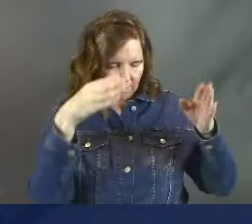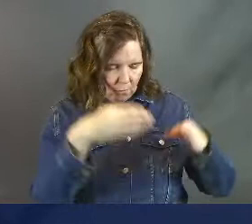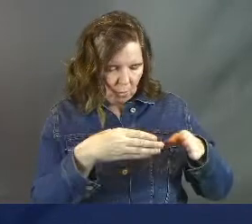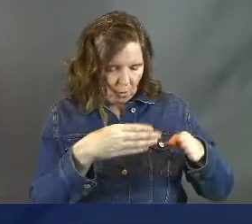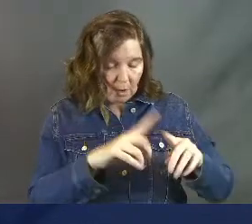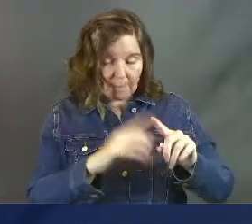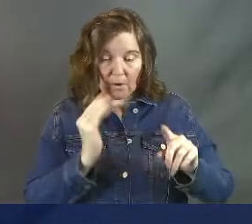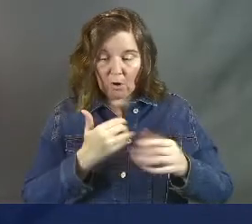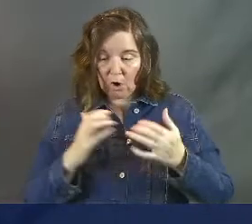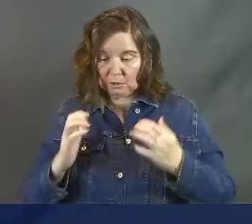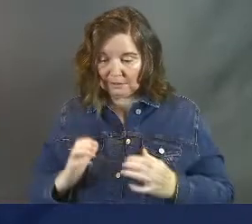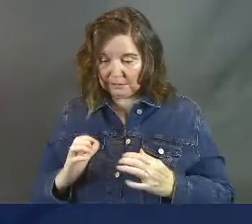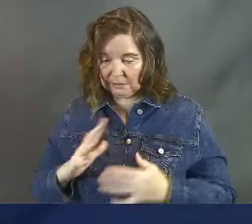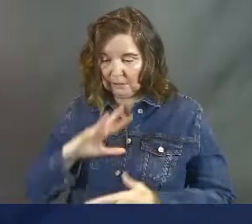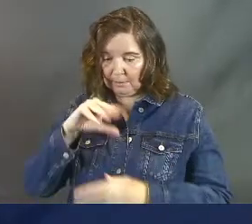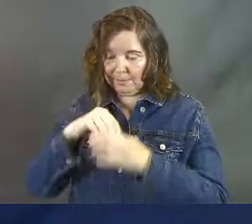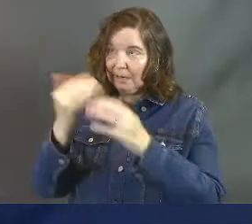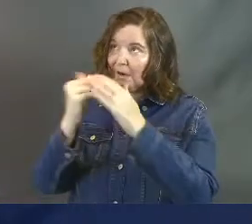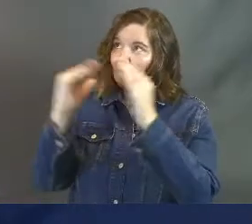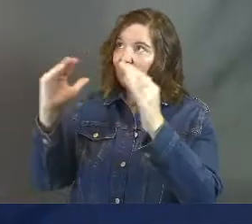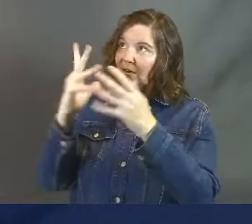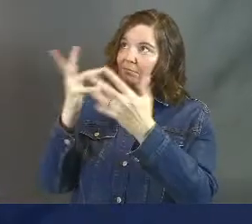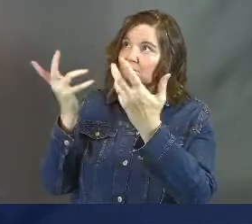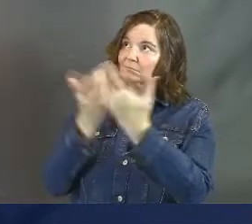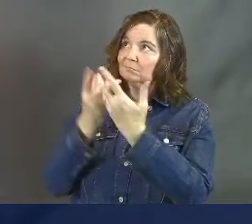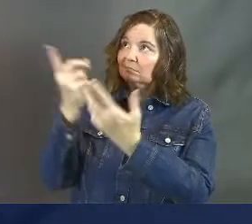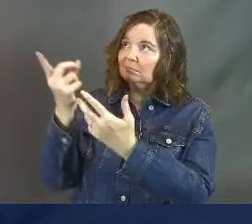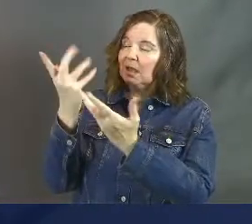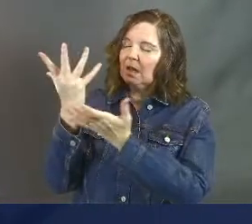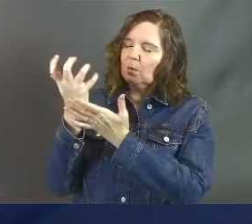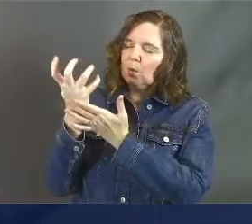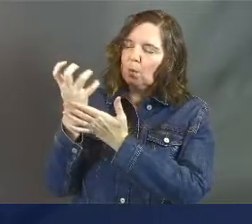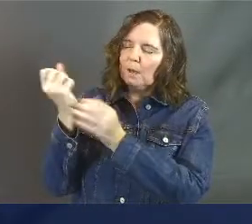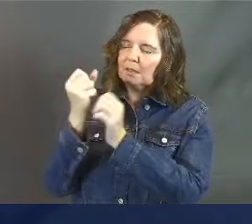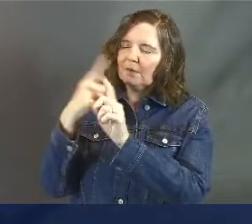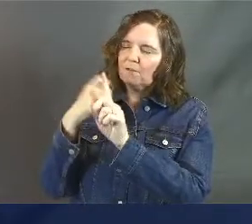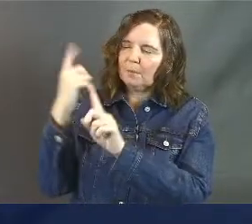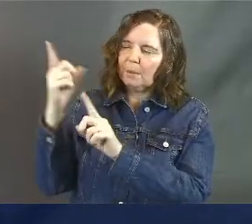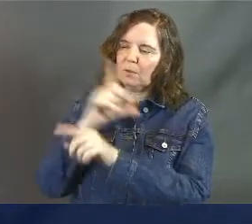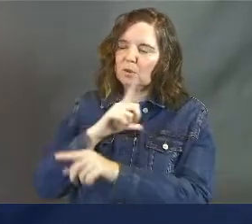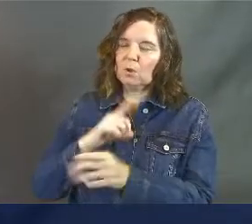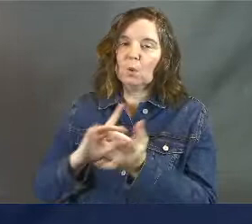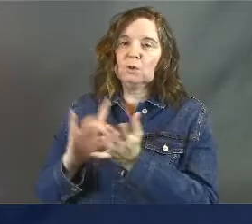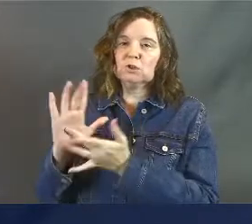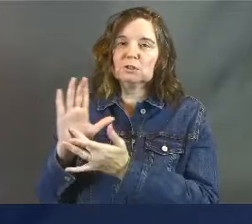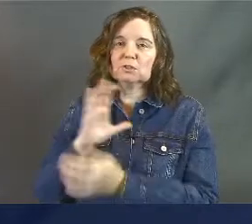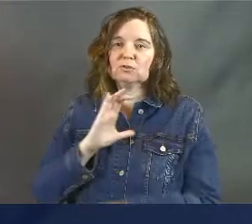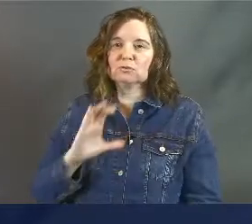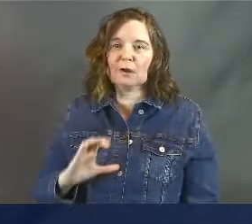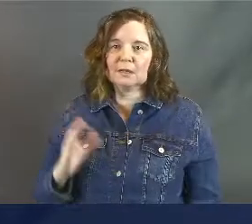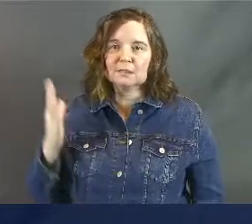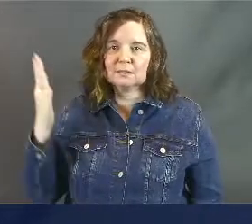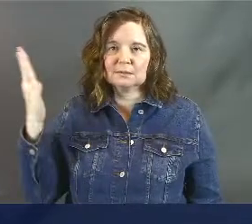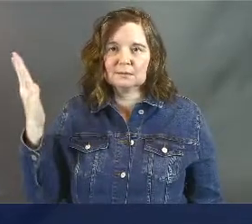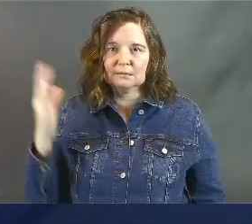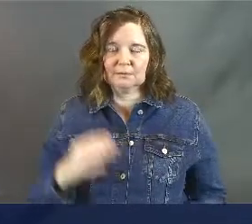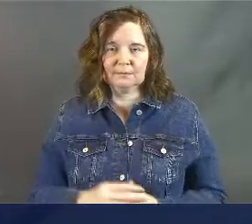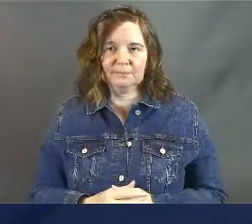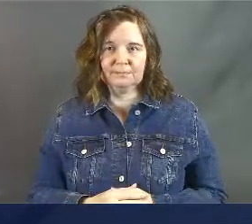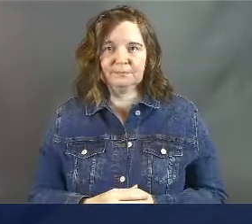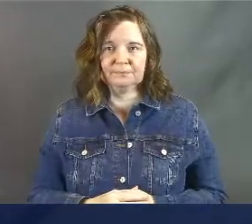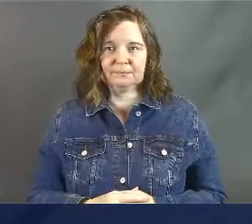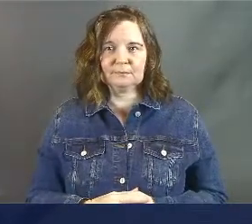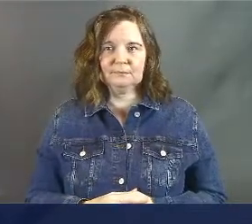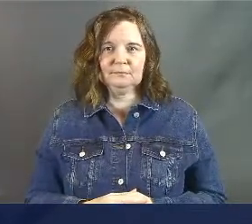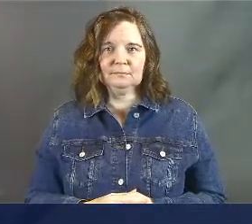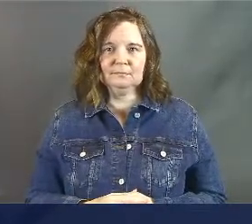citizenship is in heaven. And we eagerly await a Savior from there, the Lord Jesus Christ. This is